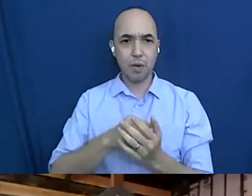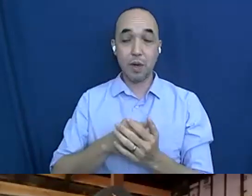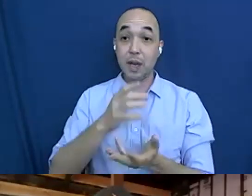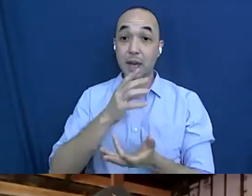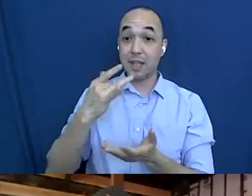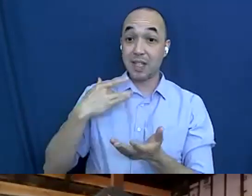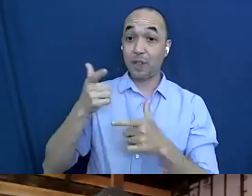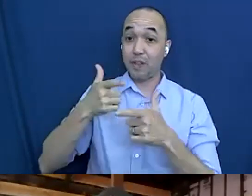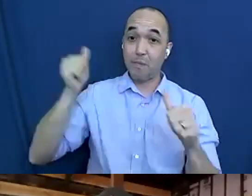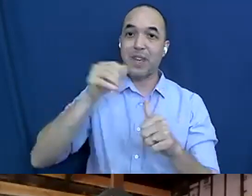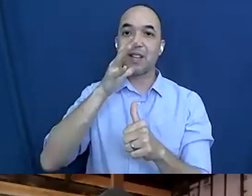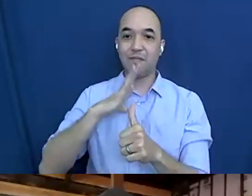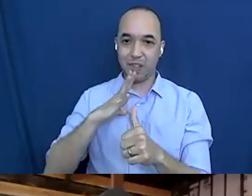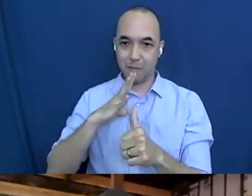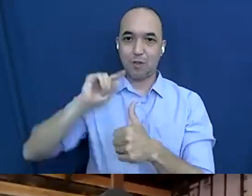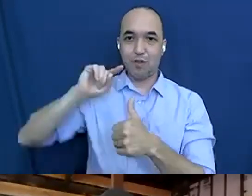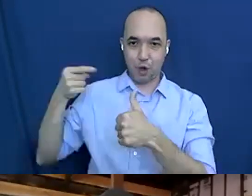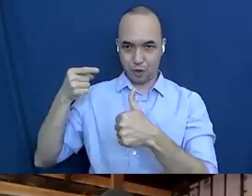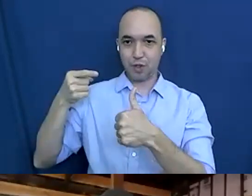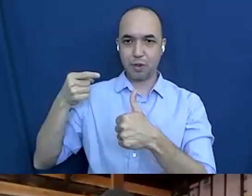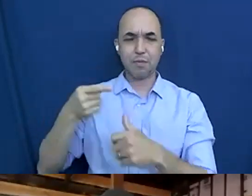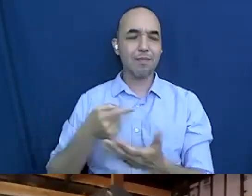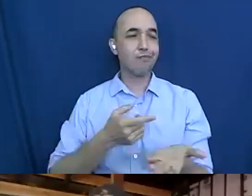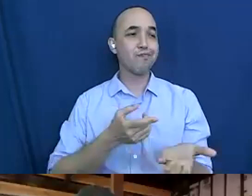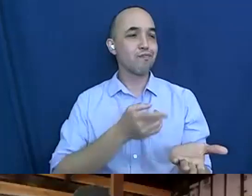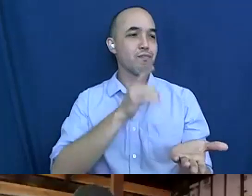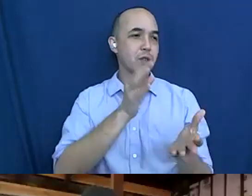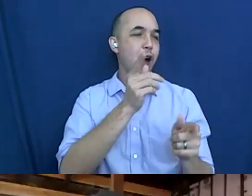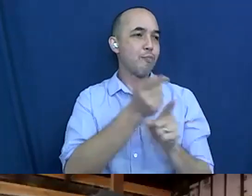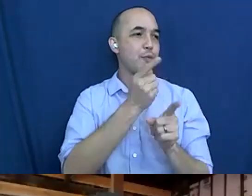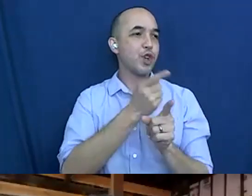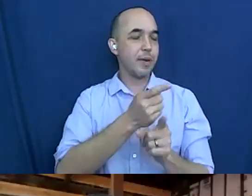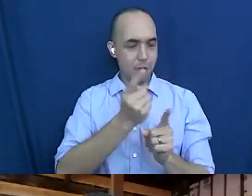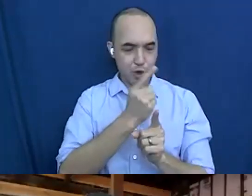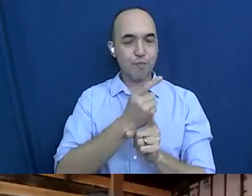female wins. As this should be, yeah.